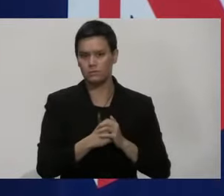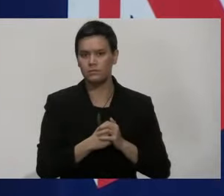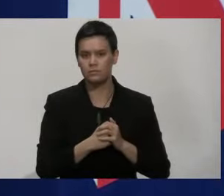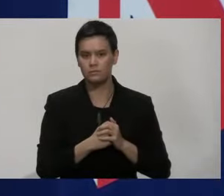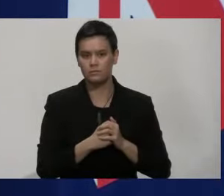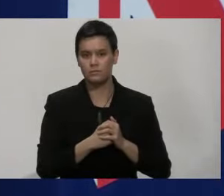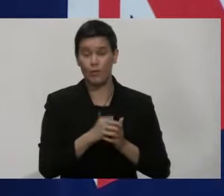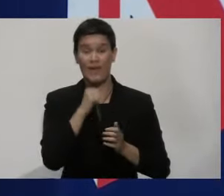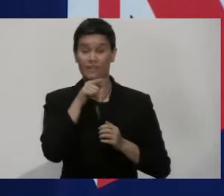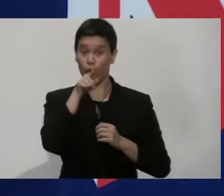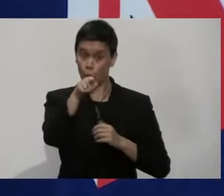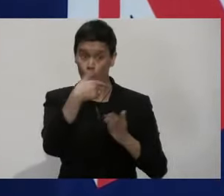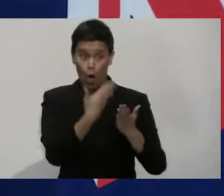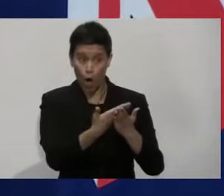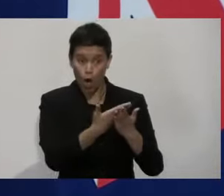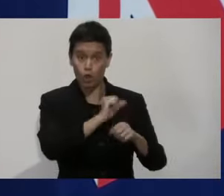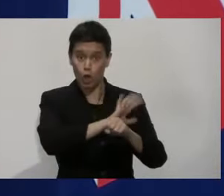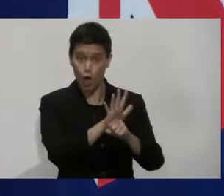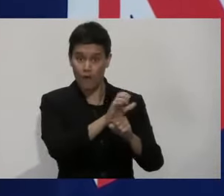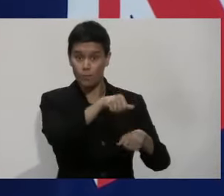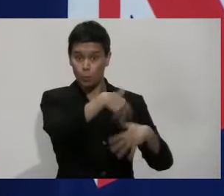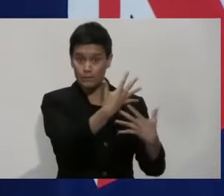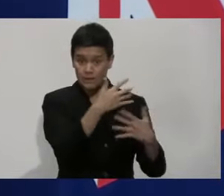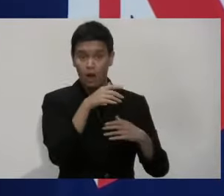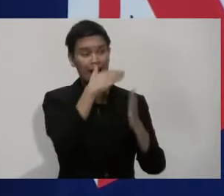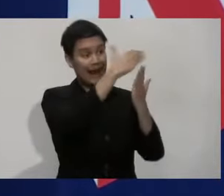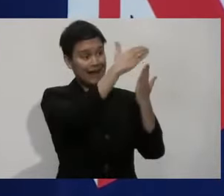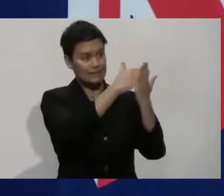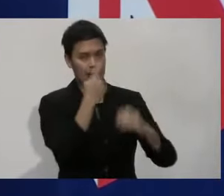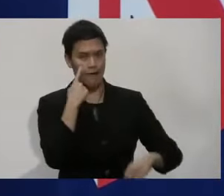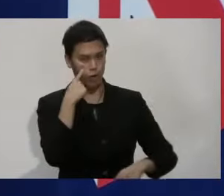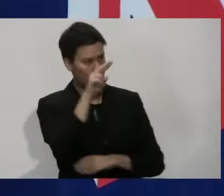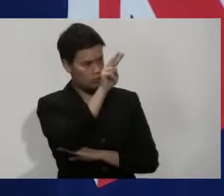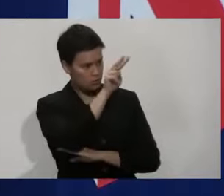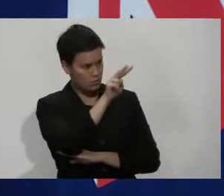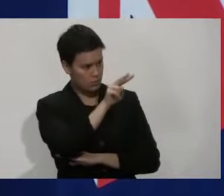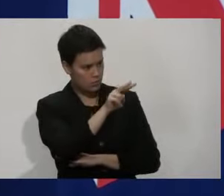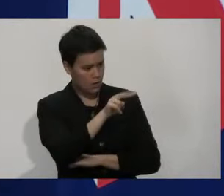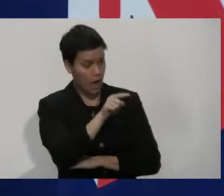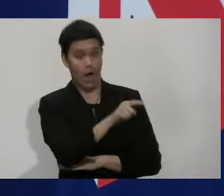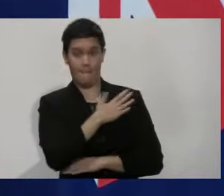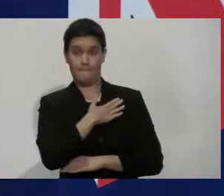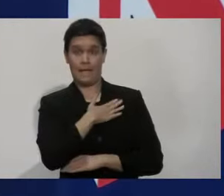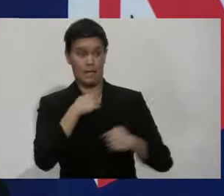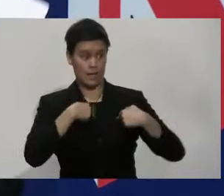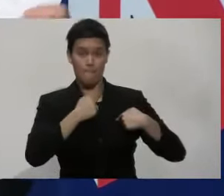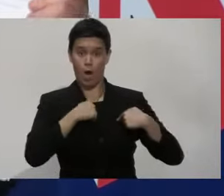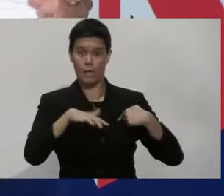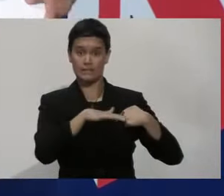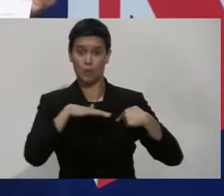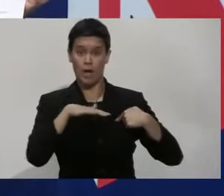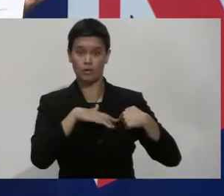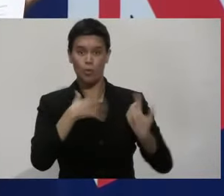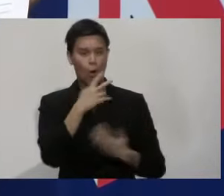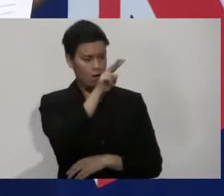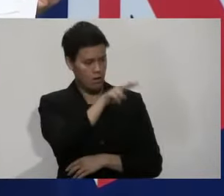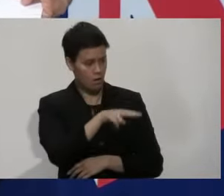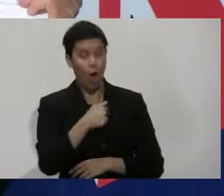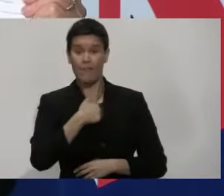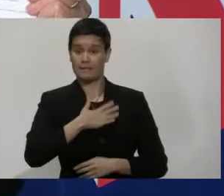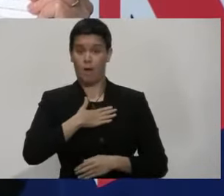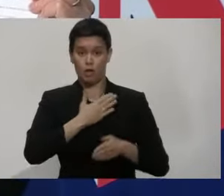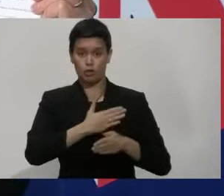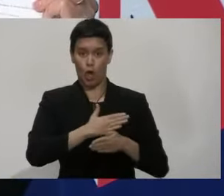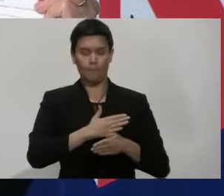individual permission from the Ministry of Health to travel. So if you check the website, you will see the list. It